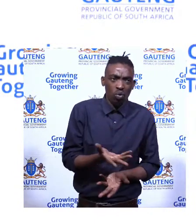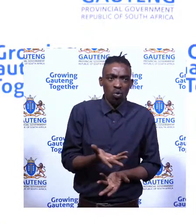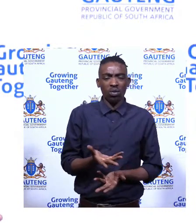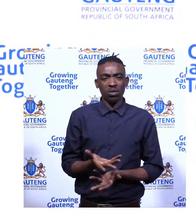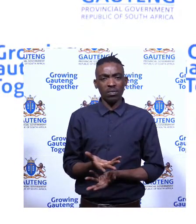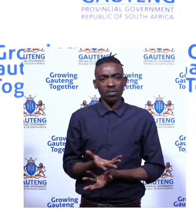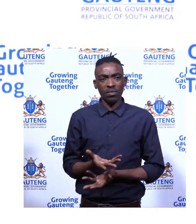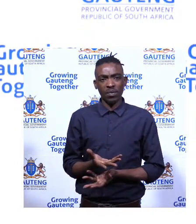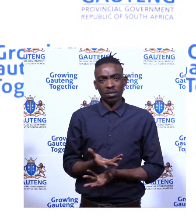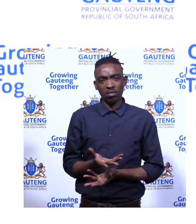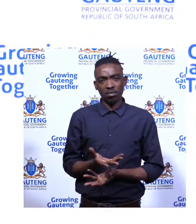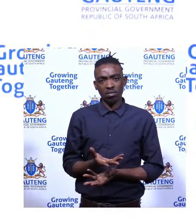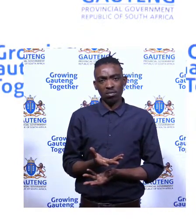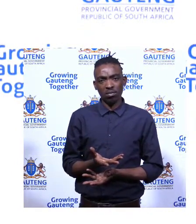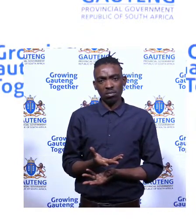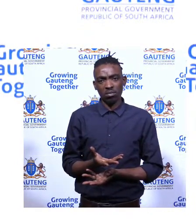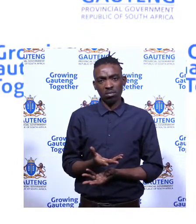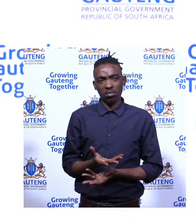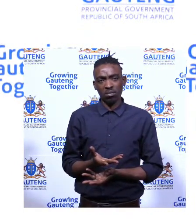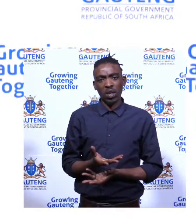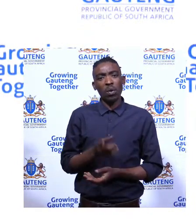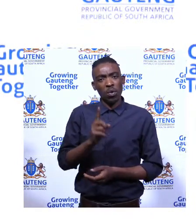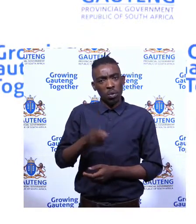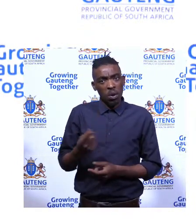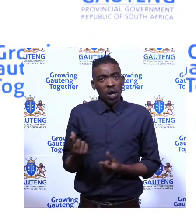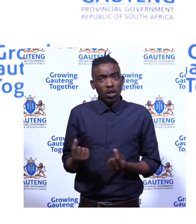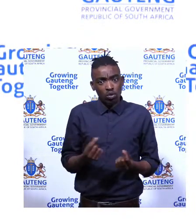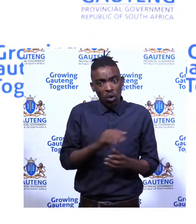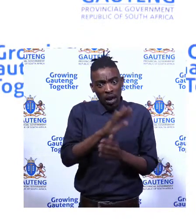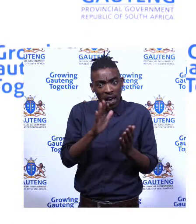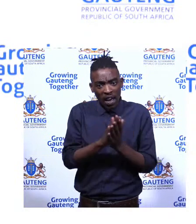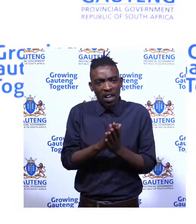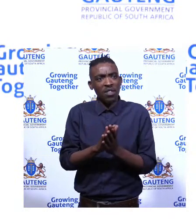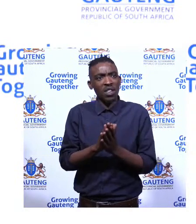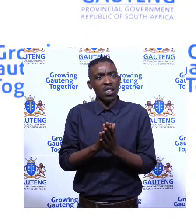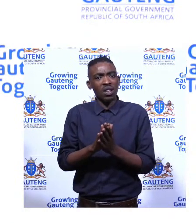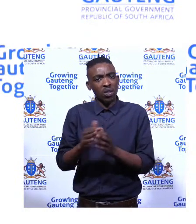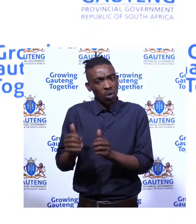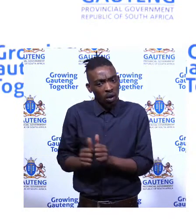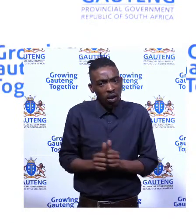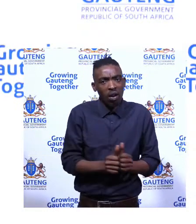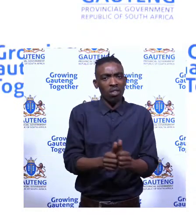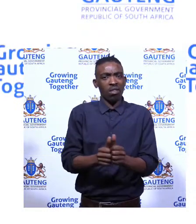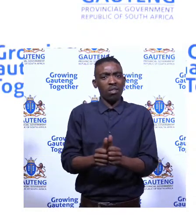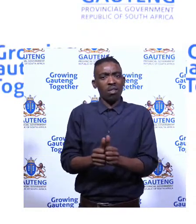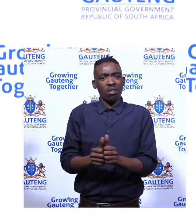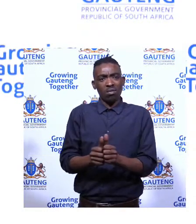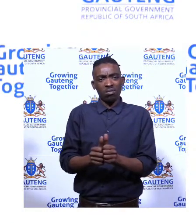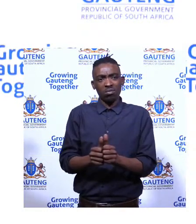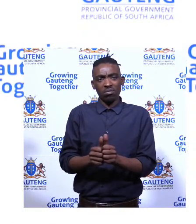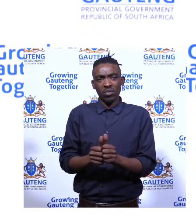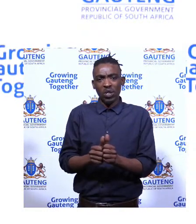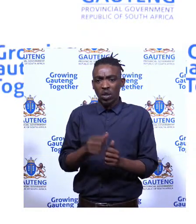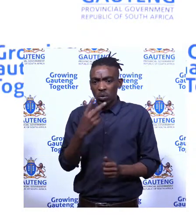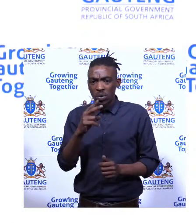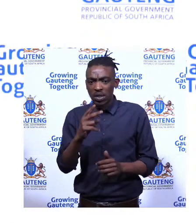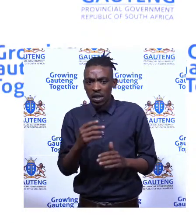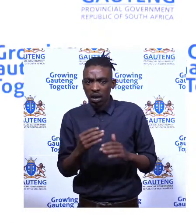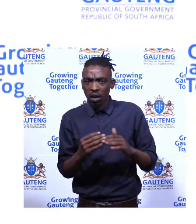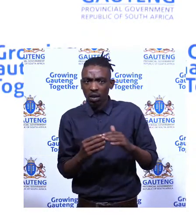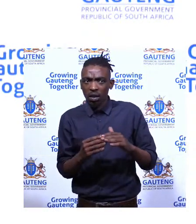that is not done together with the others, you may find that thinking that the peak will